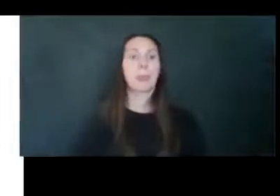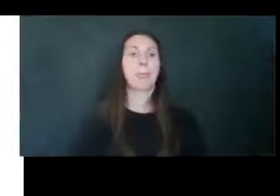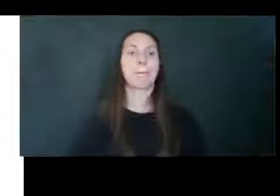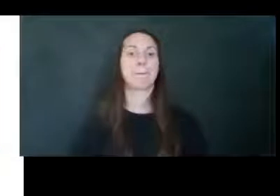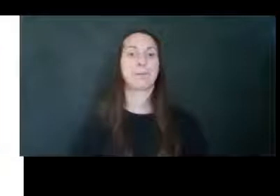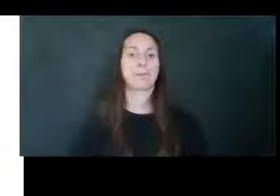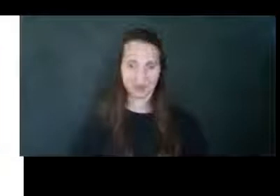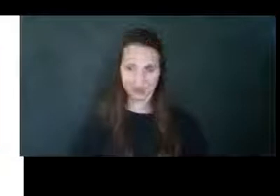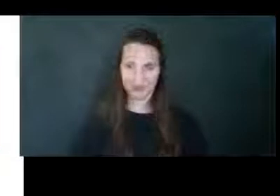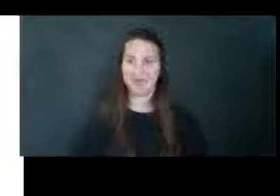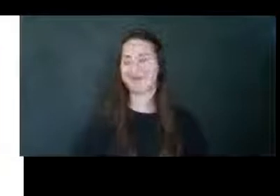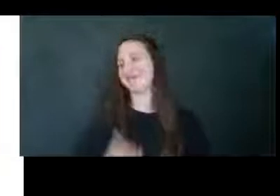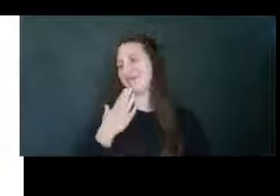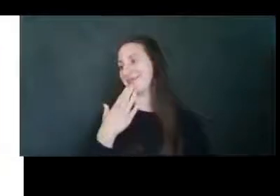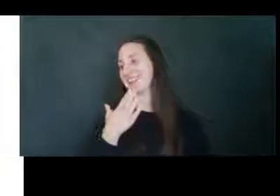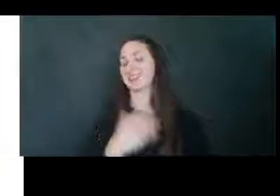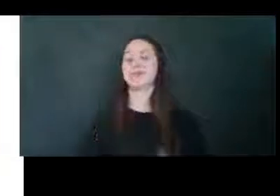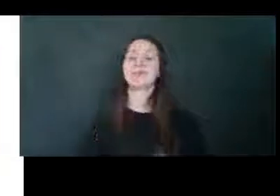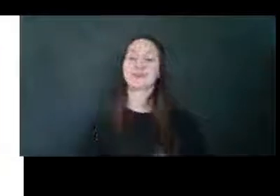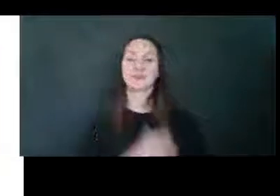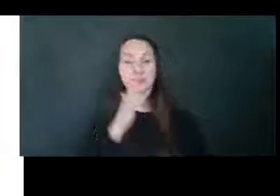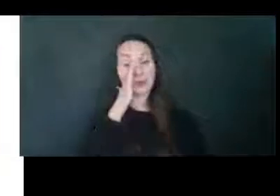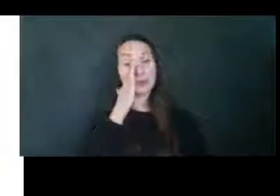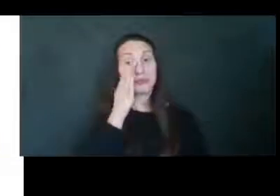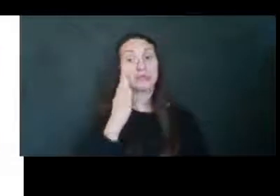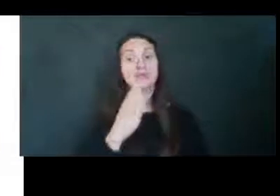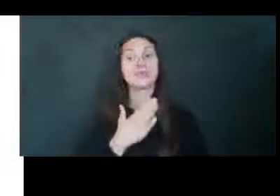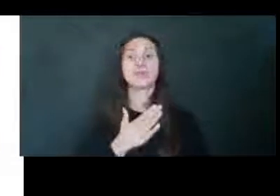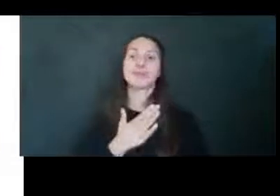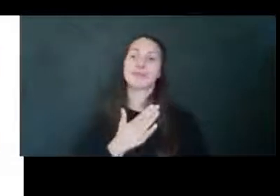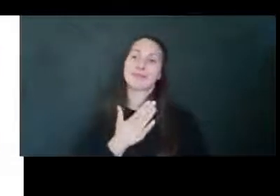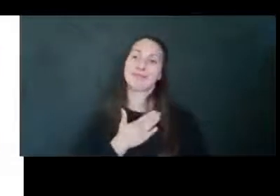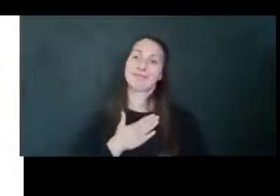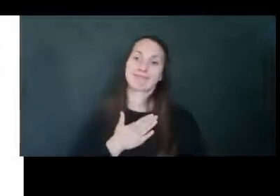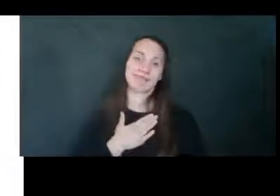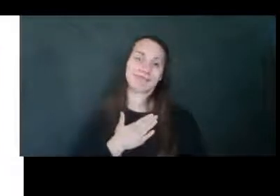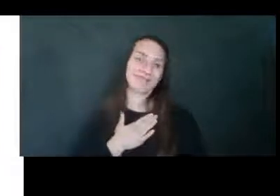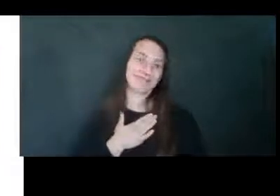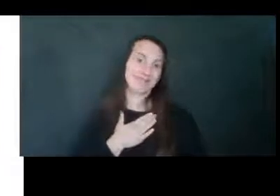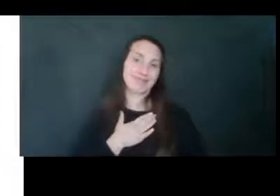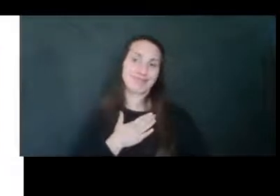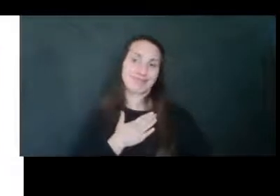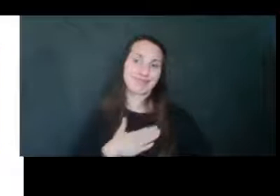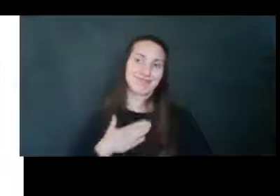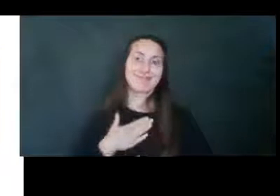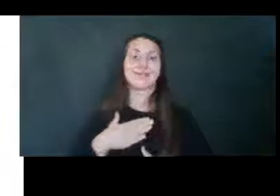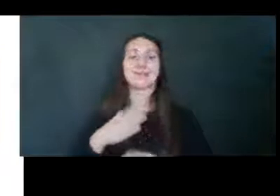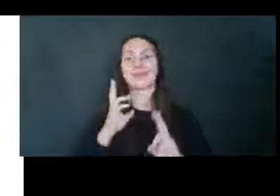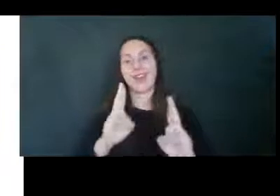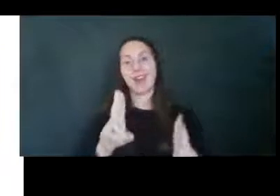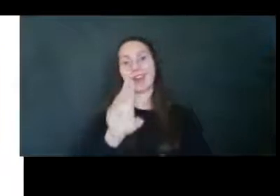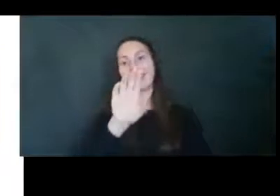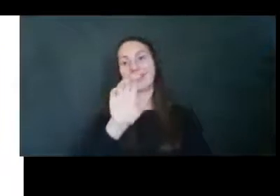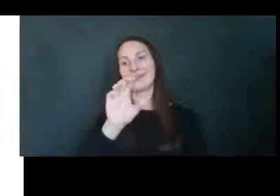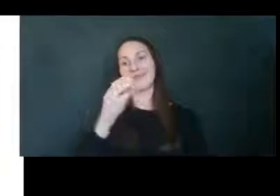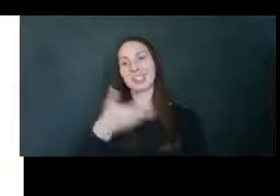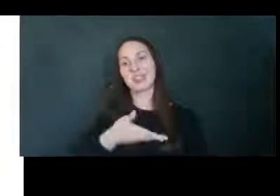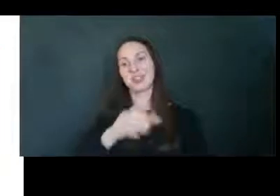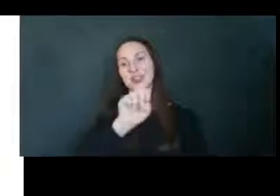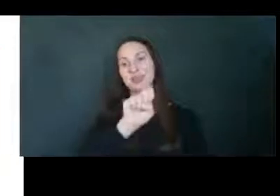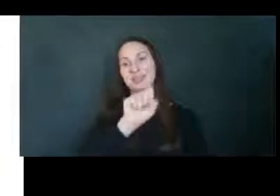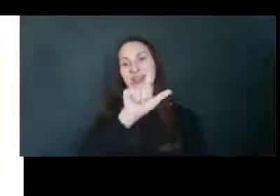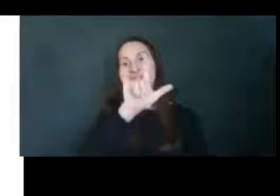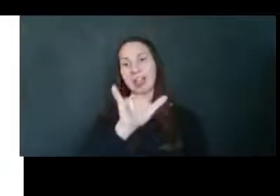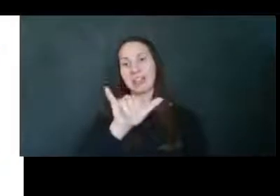Yeah, thank you. So it's my pleasure to introduce Sally Weber, LCSW, to you.